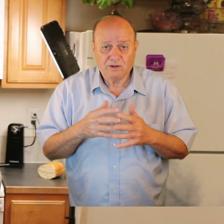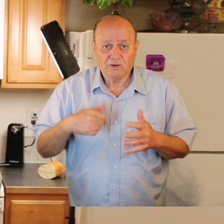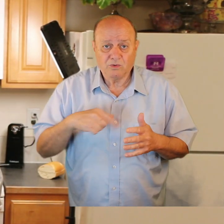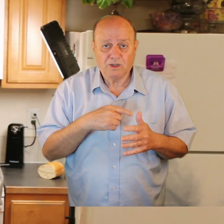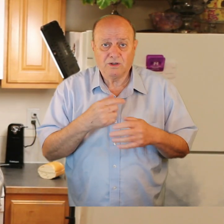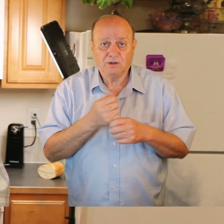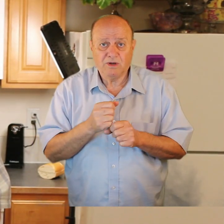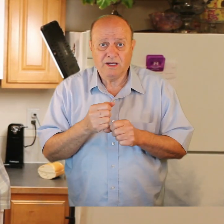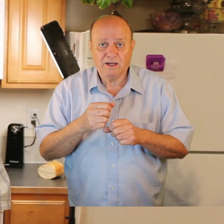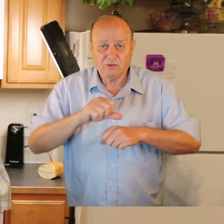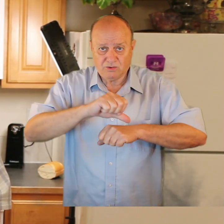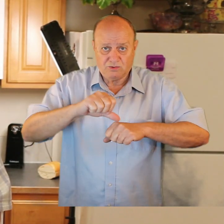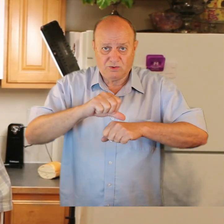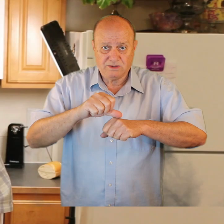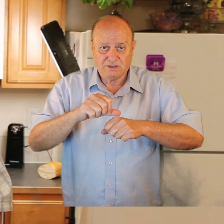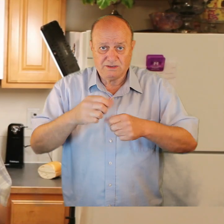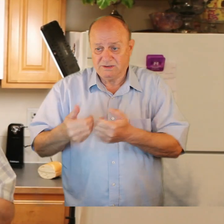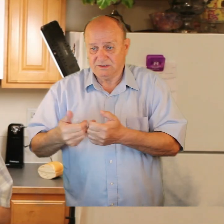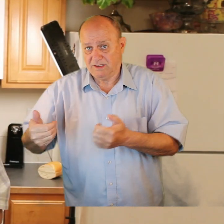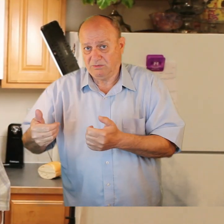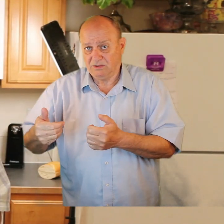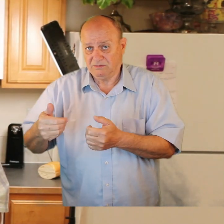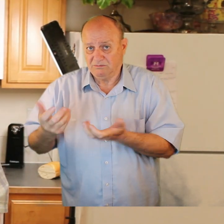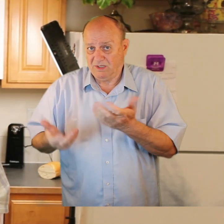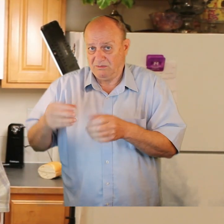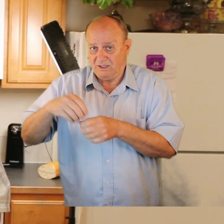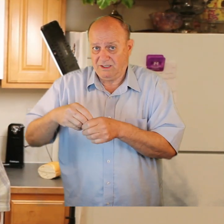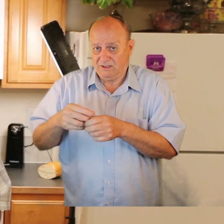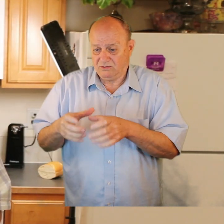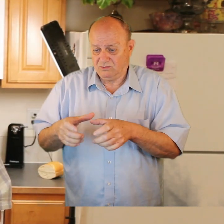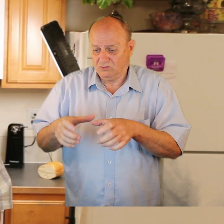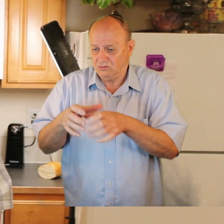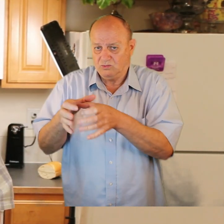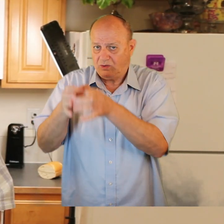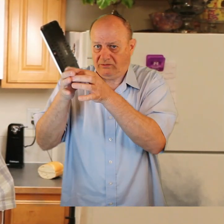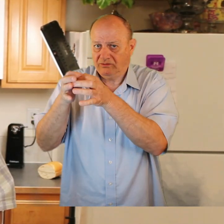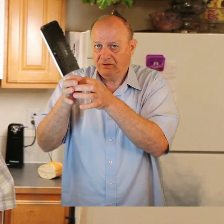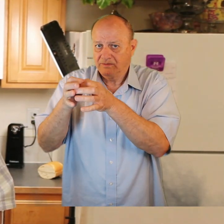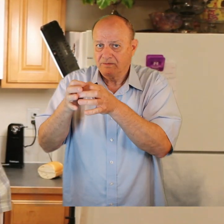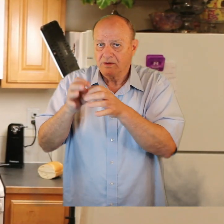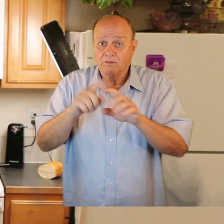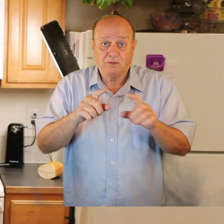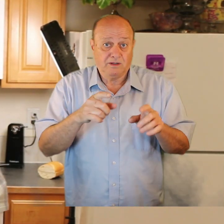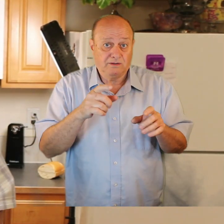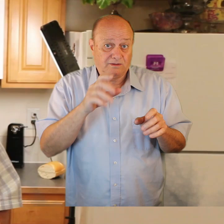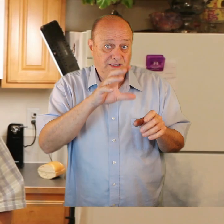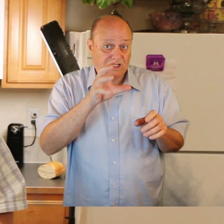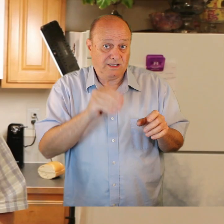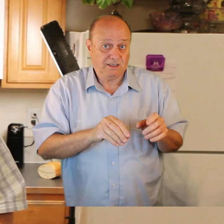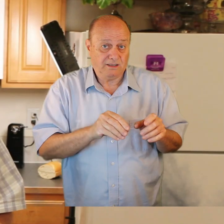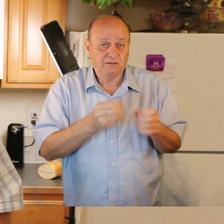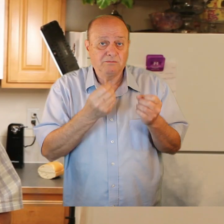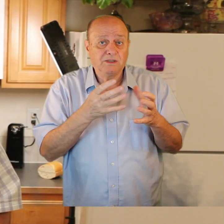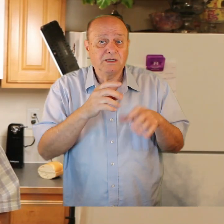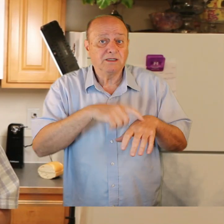dressing separately, perhaps in a carafe, and make the salad and then pour it on. In Italy, quite frankly, many